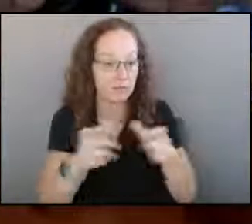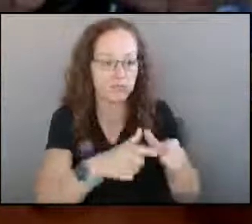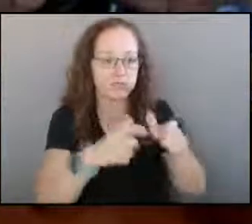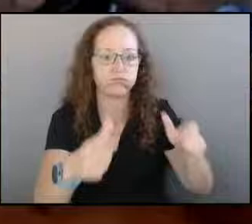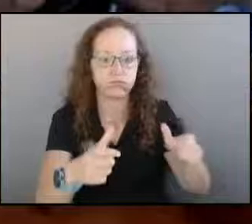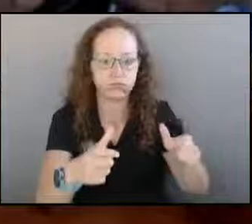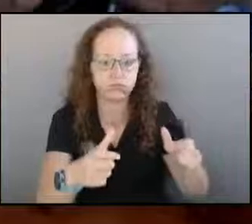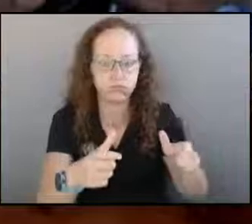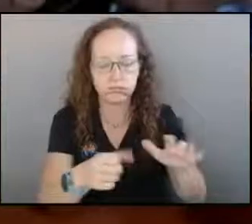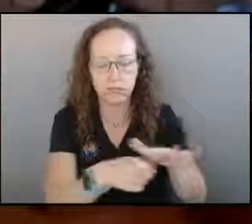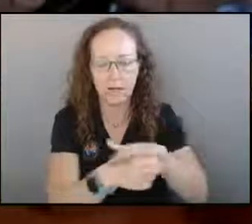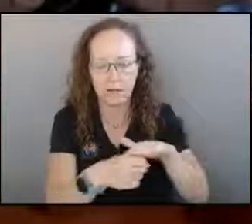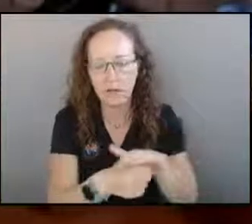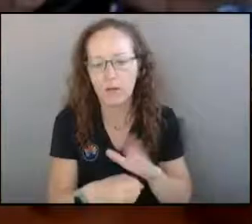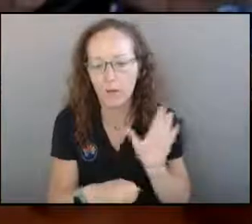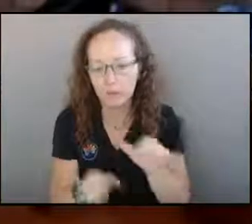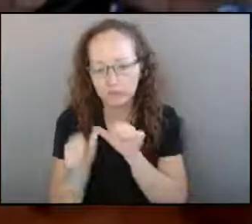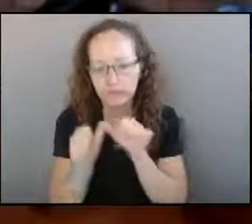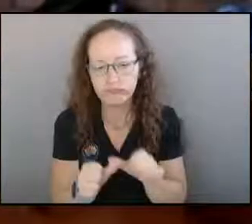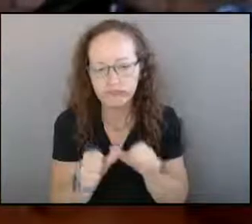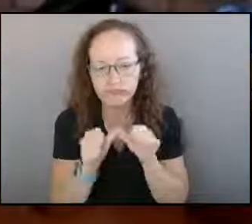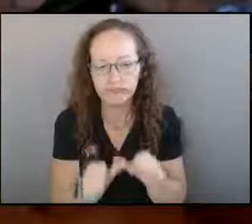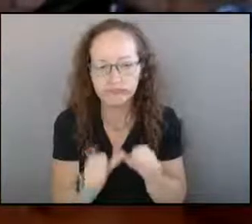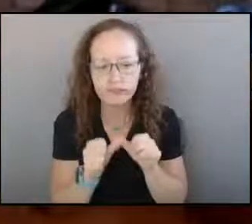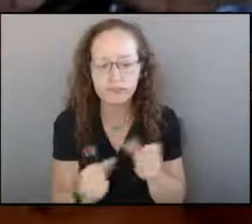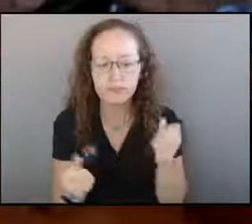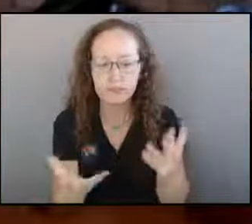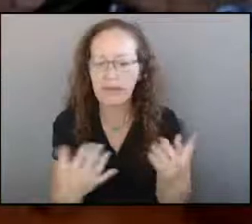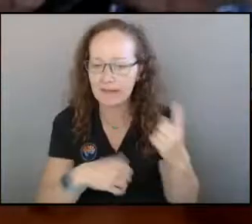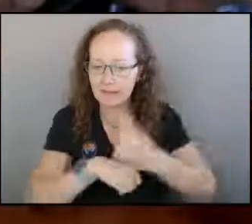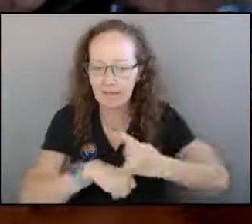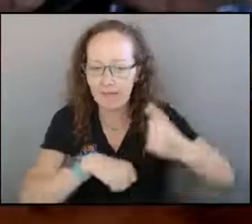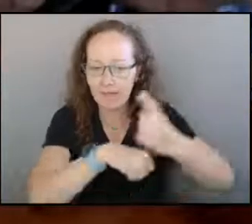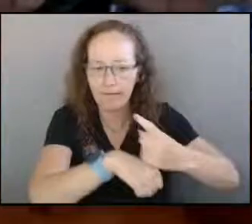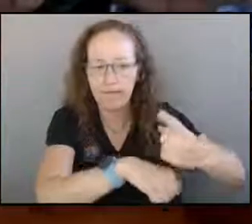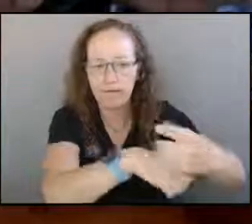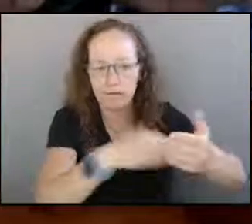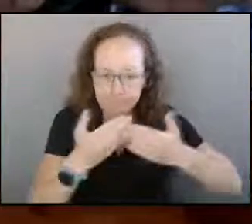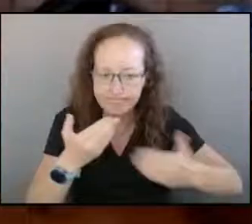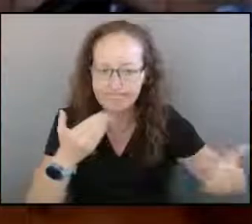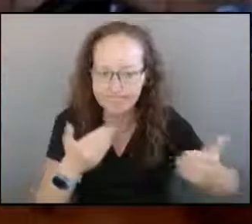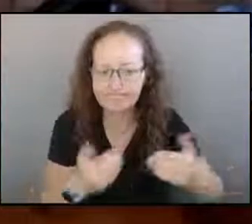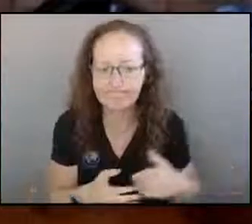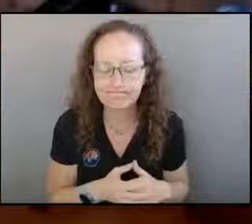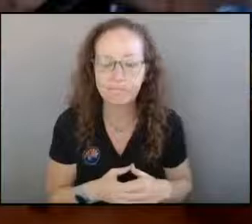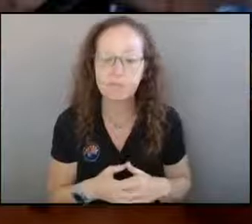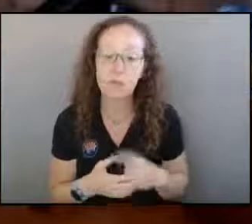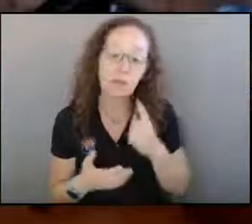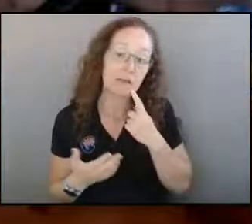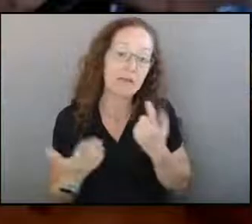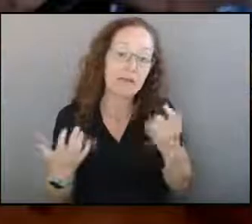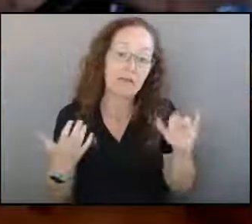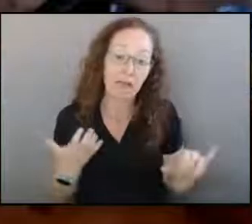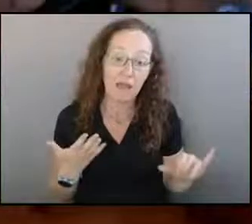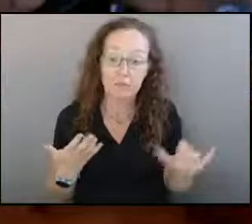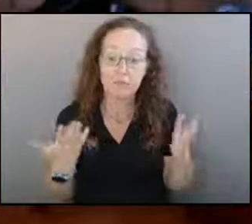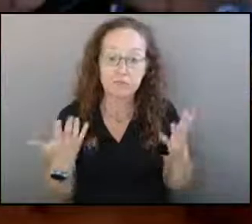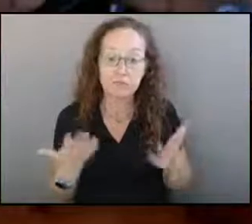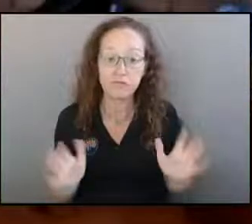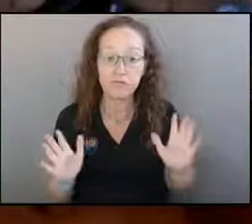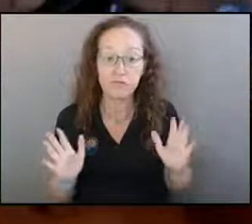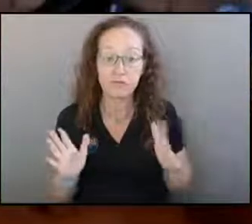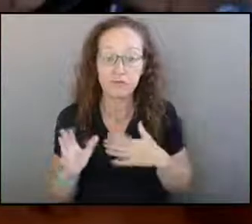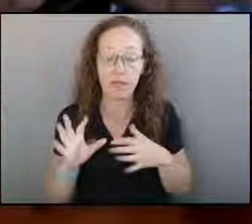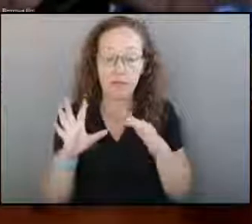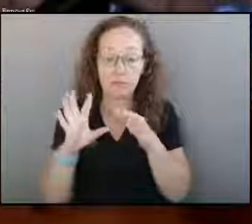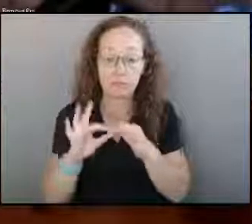going to continue for many days. And I think that pretty much covers all my notes. Once again,